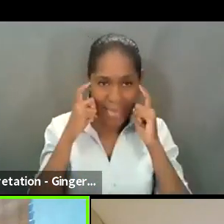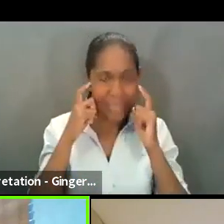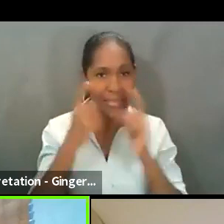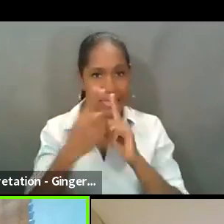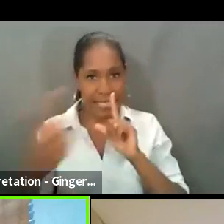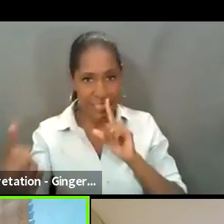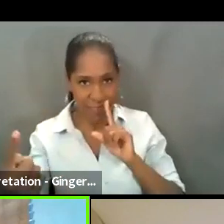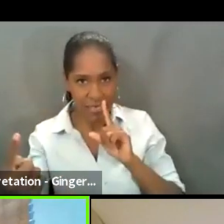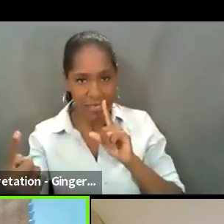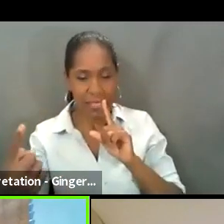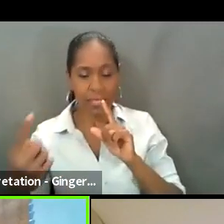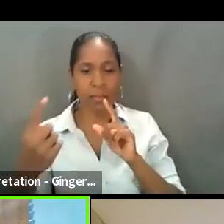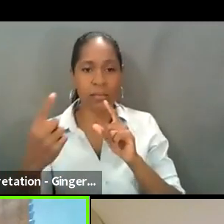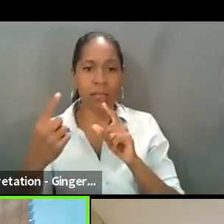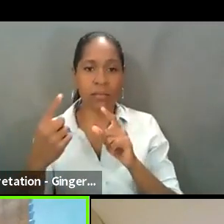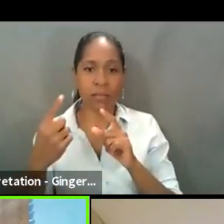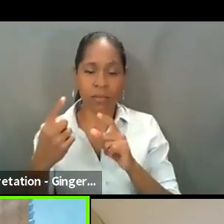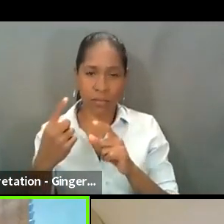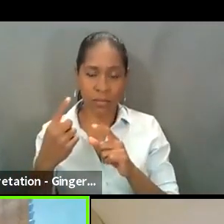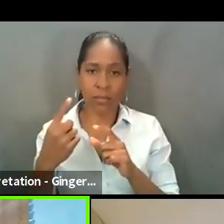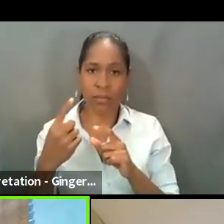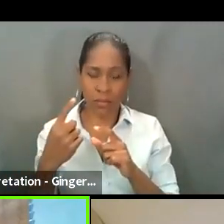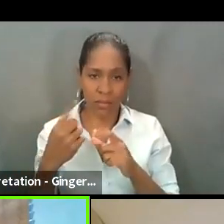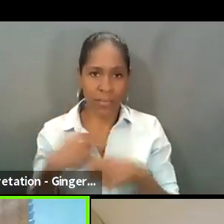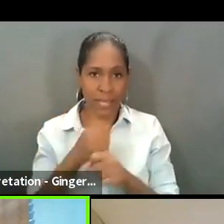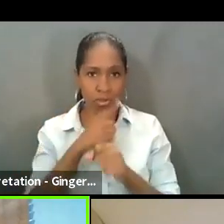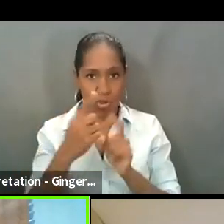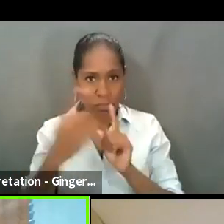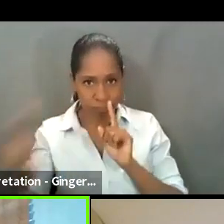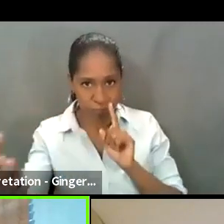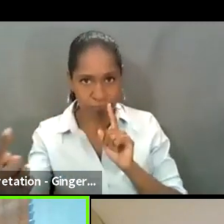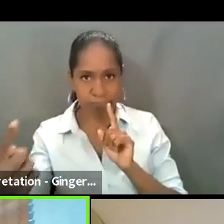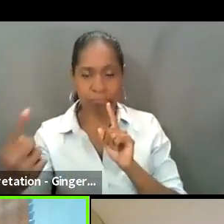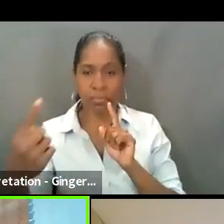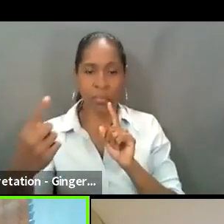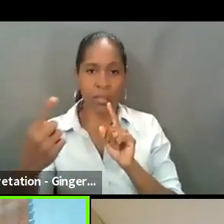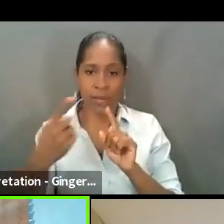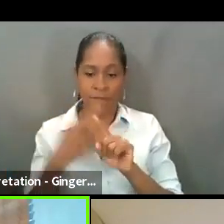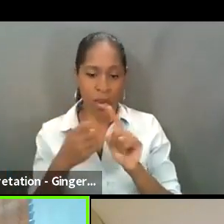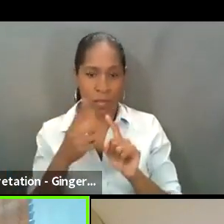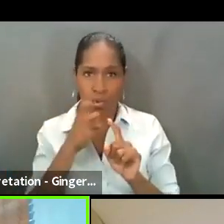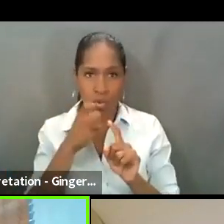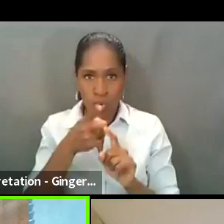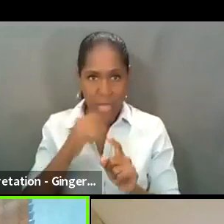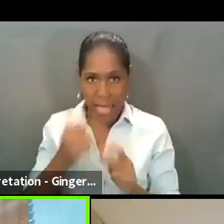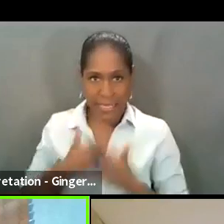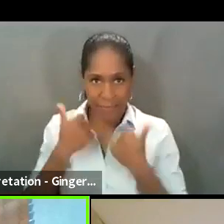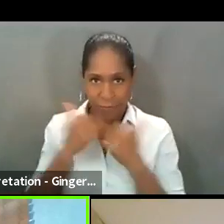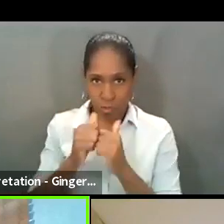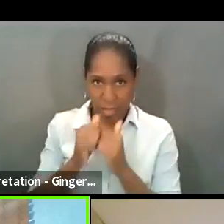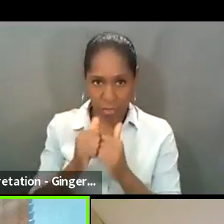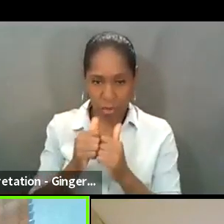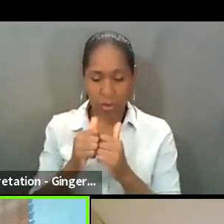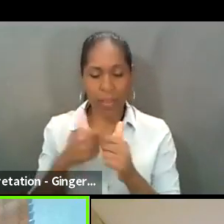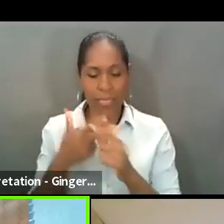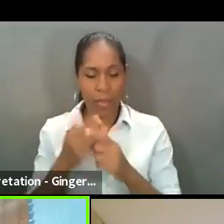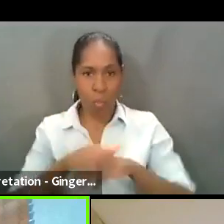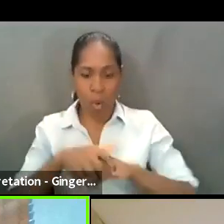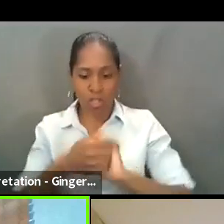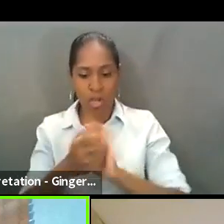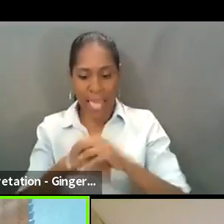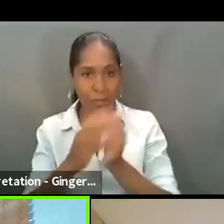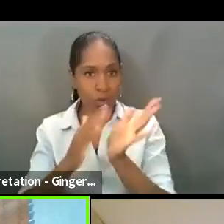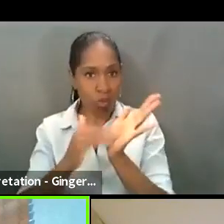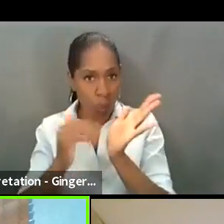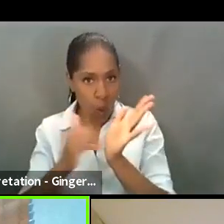feet of distance from people that you don't live with, and wash your hands with soap and